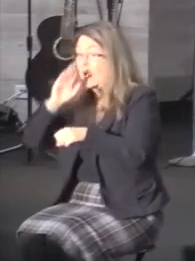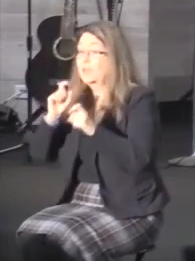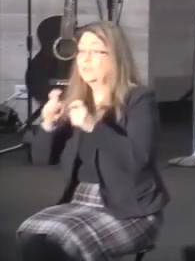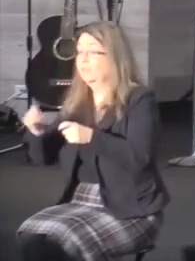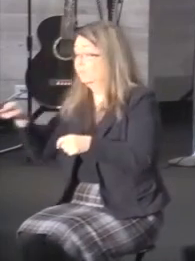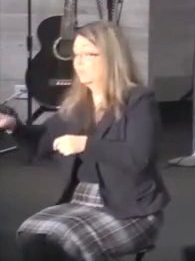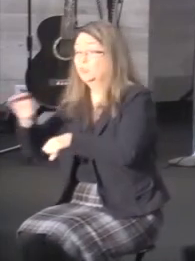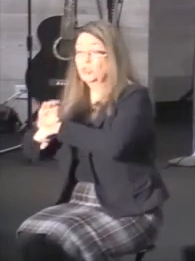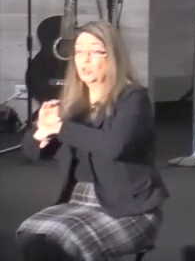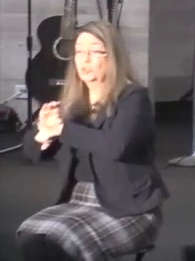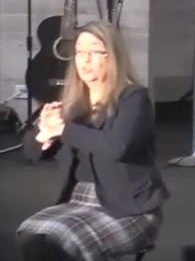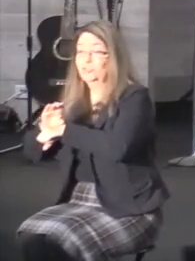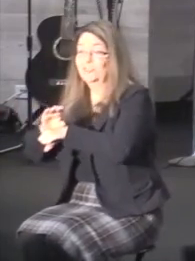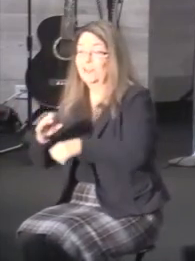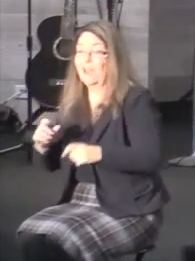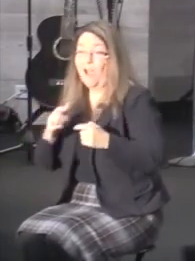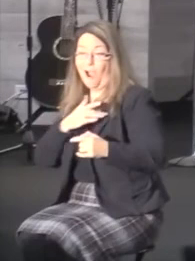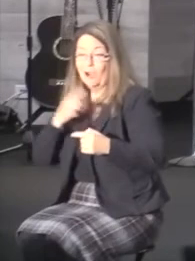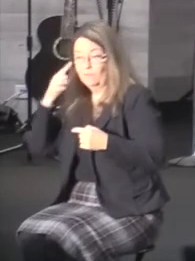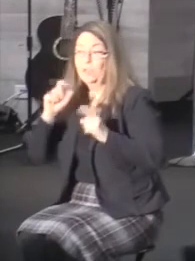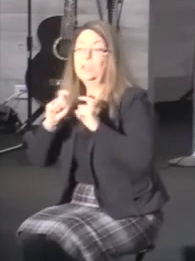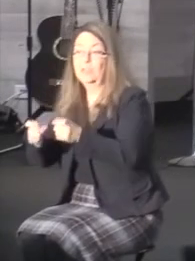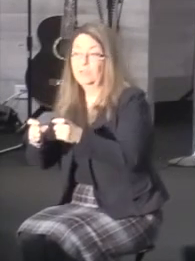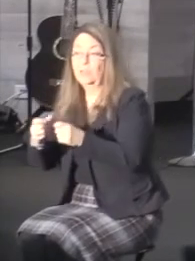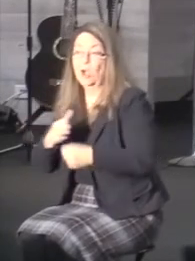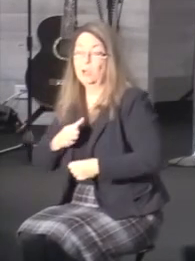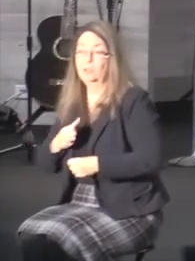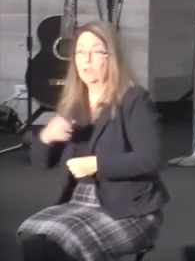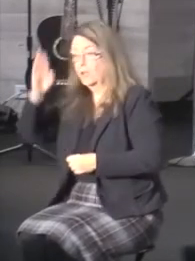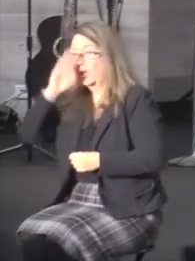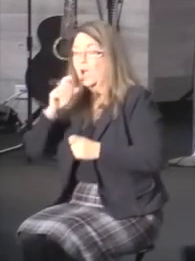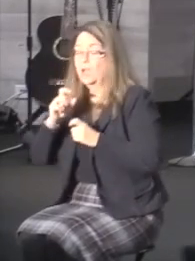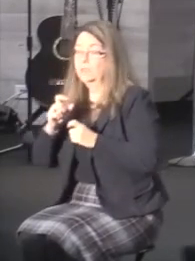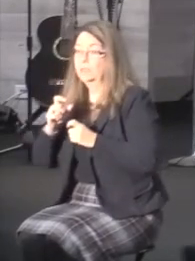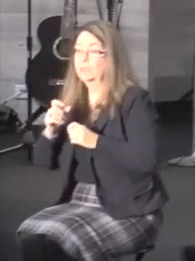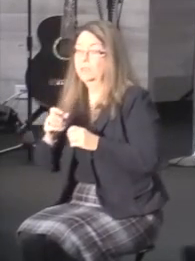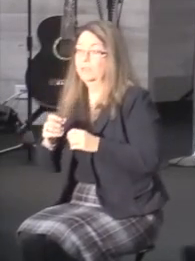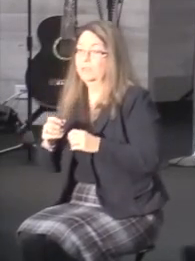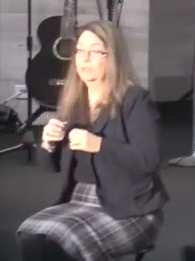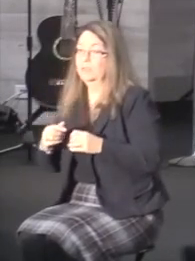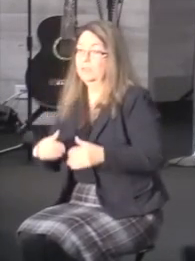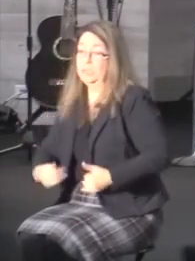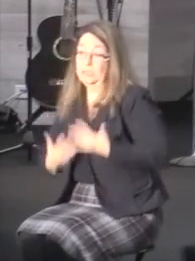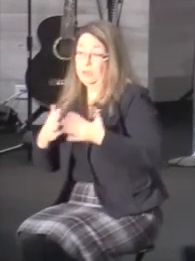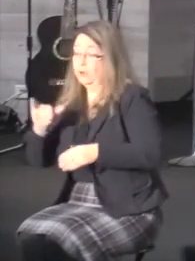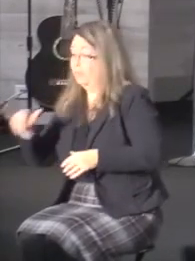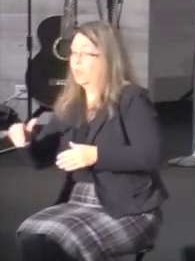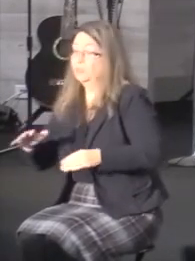whatever circumstances he produced them in, God caused the church at Philippi to be a church of givers. But I think it's much deeper than